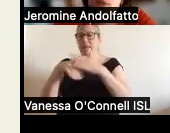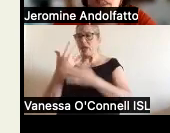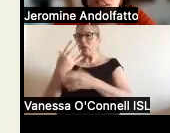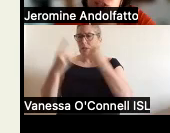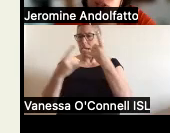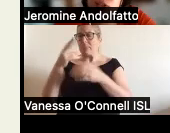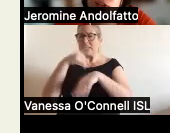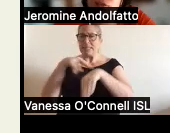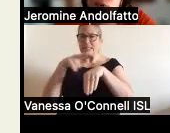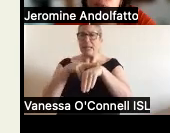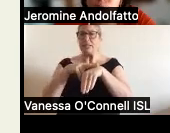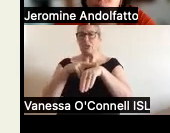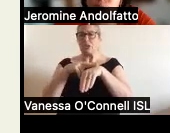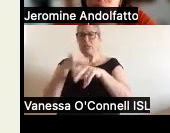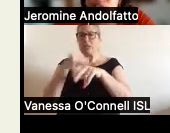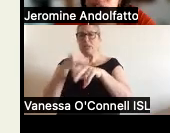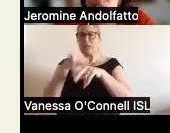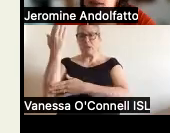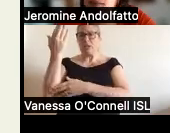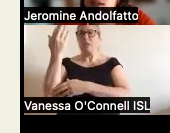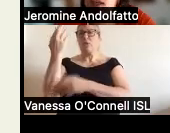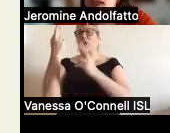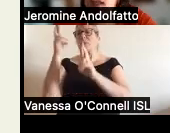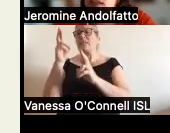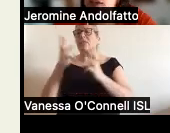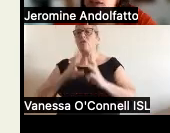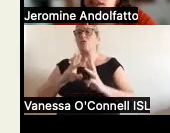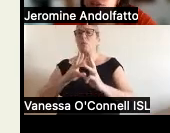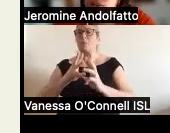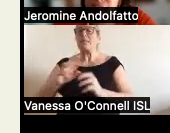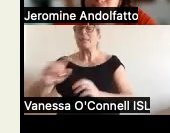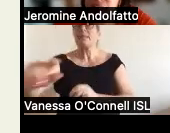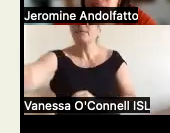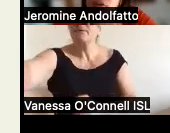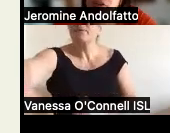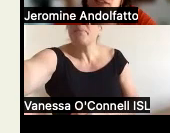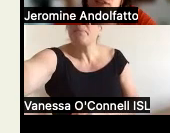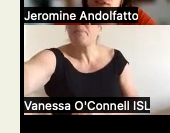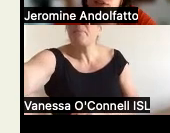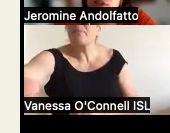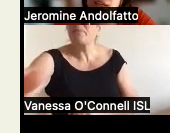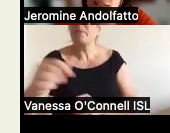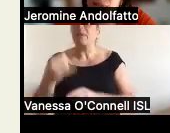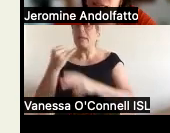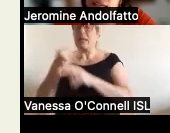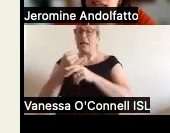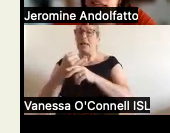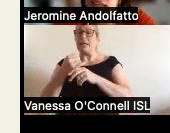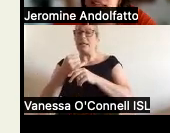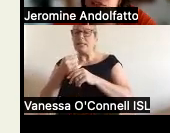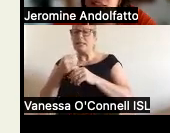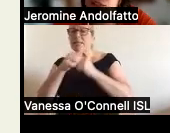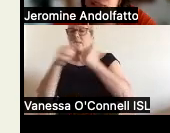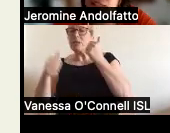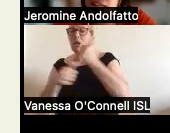in the representation of women in the National Assembly, in the lower house of the Assembly,